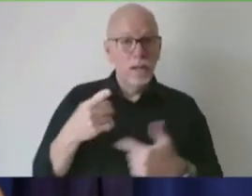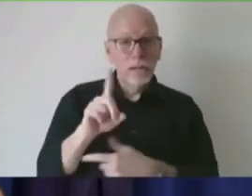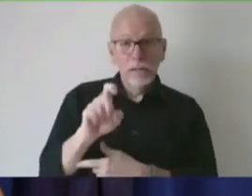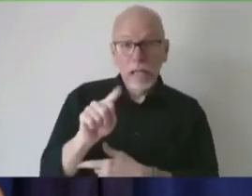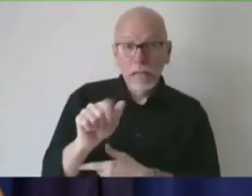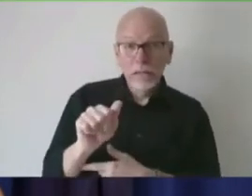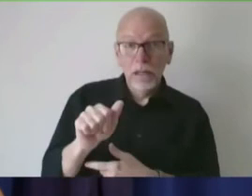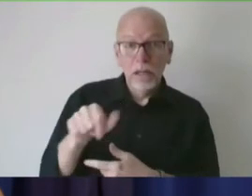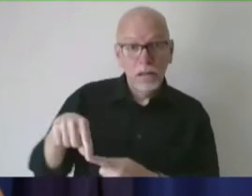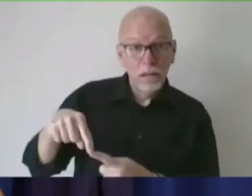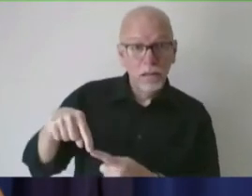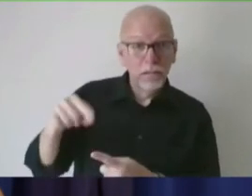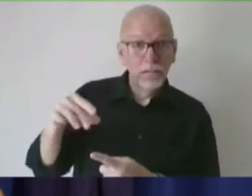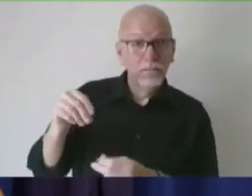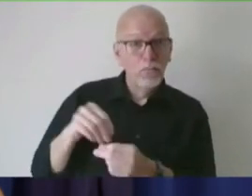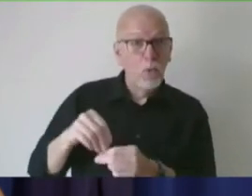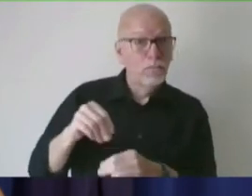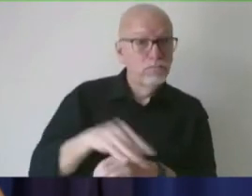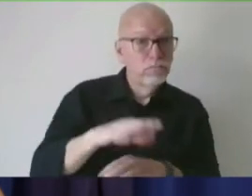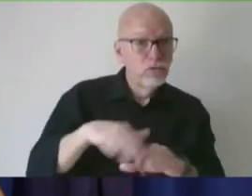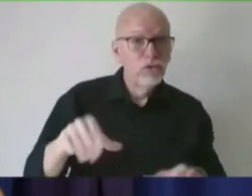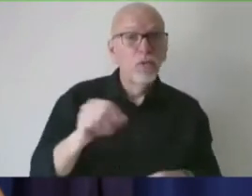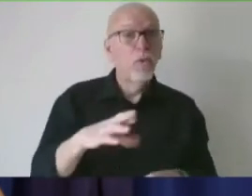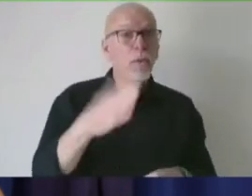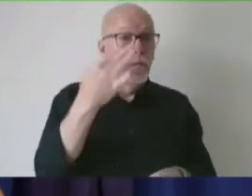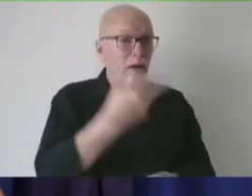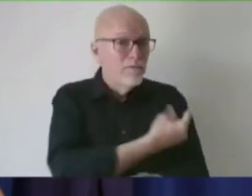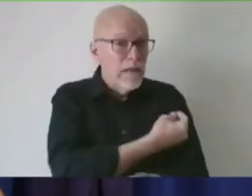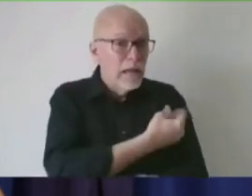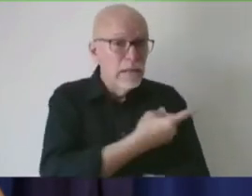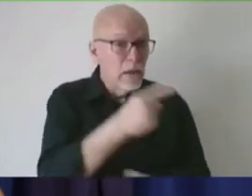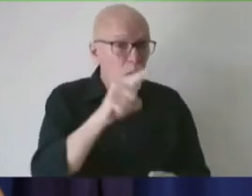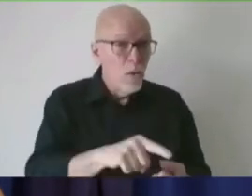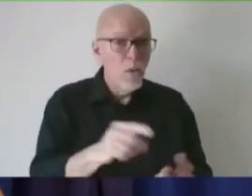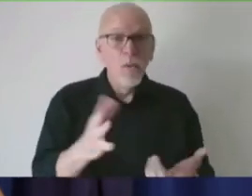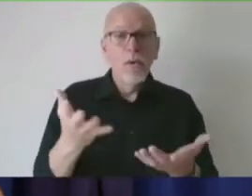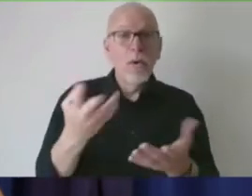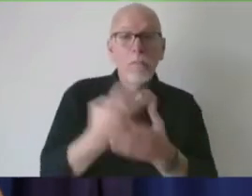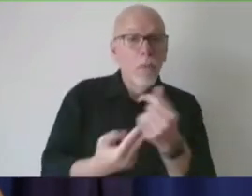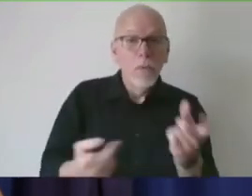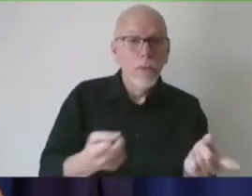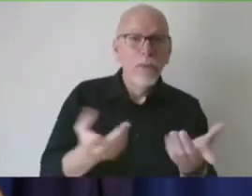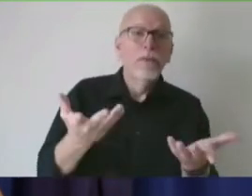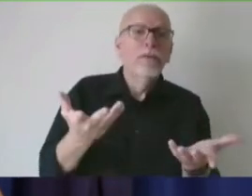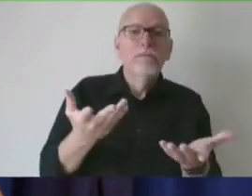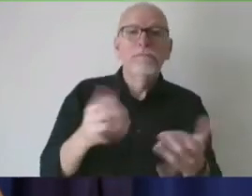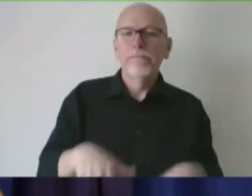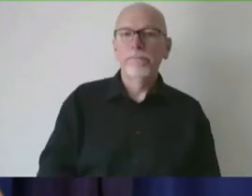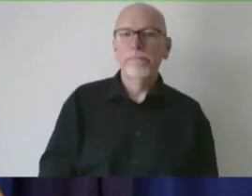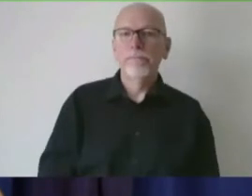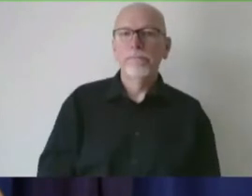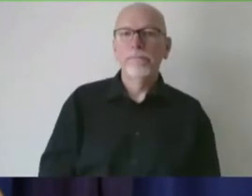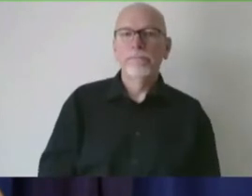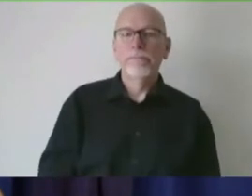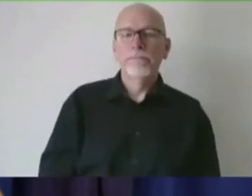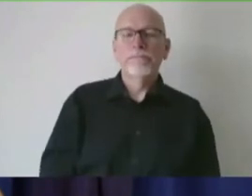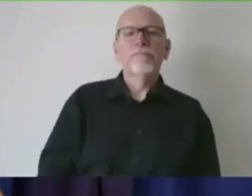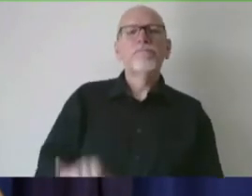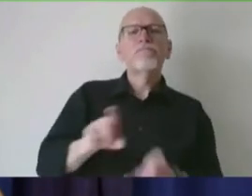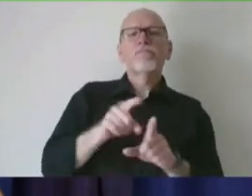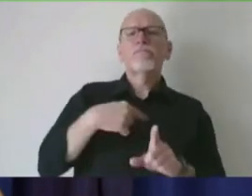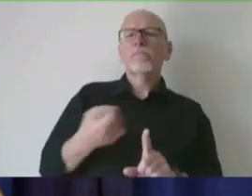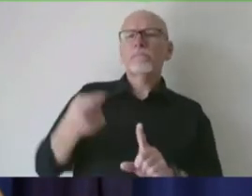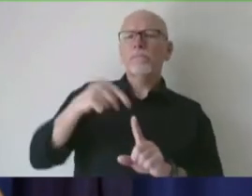fact that their vaccination rates are so low, and that's what we would expect. And I also want to return to the question of why